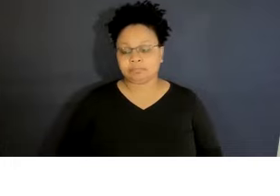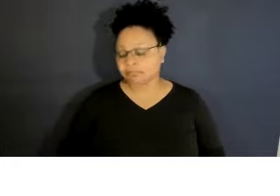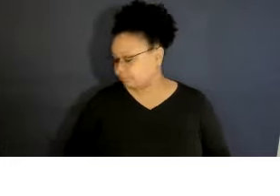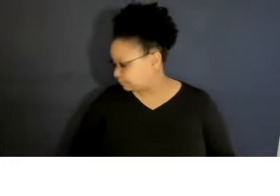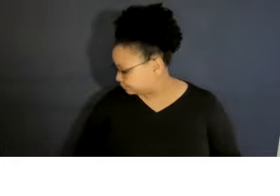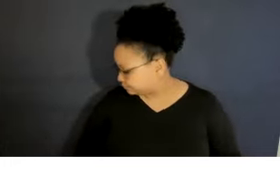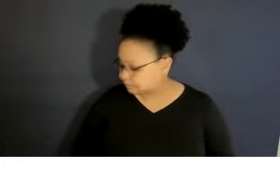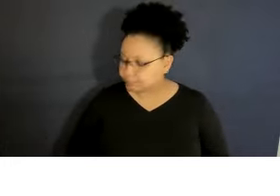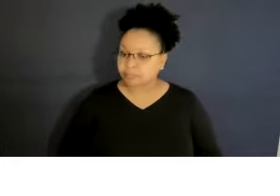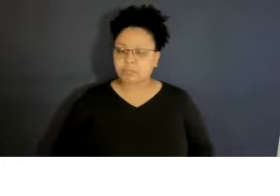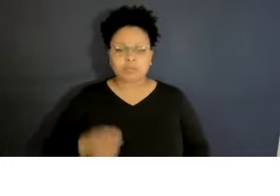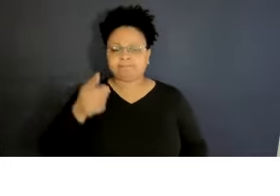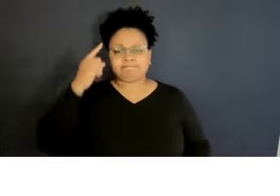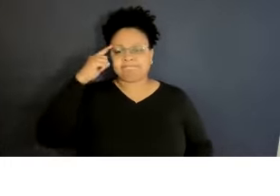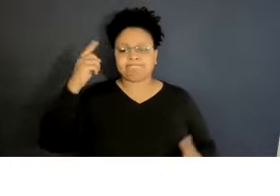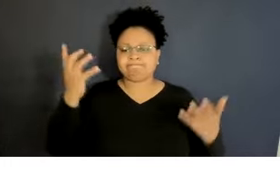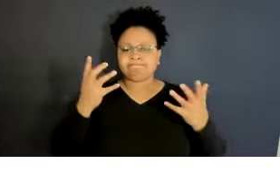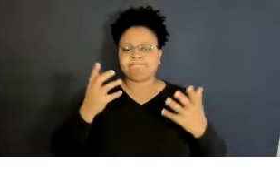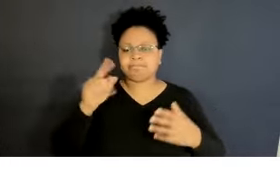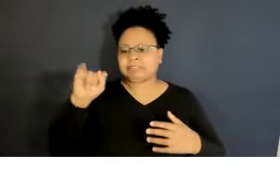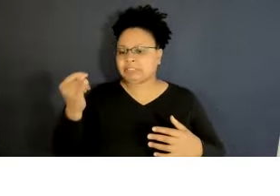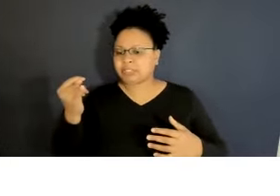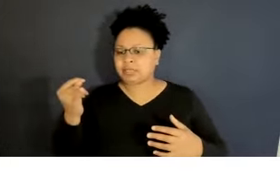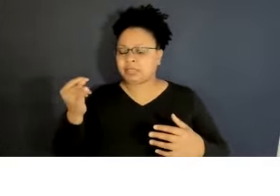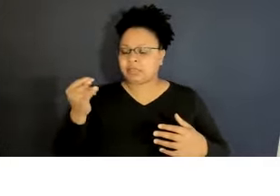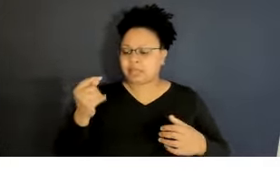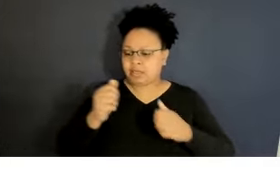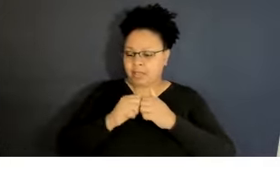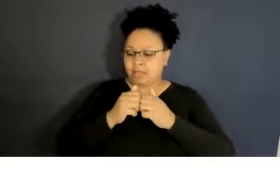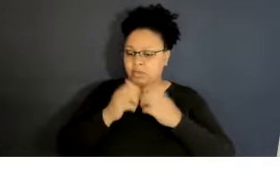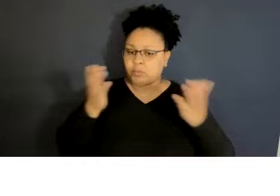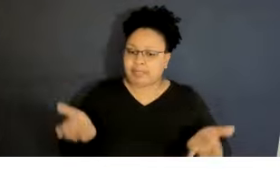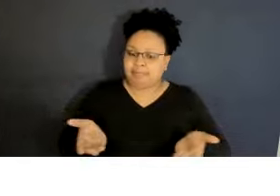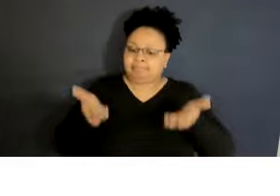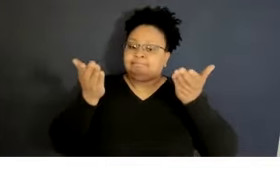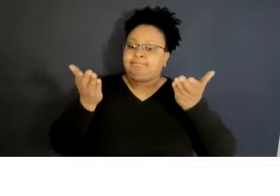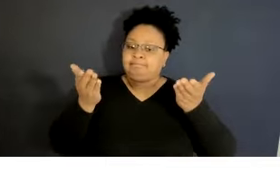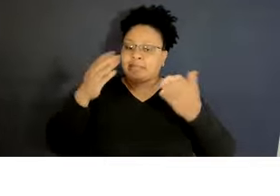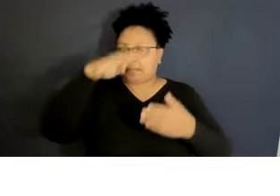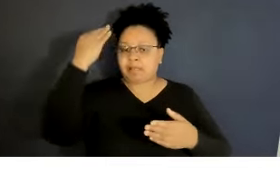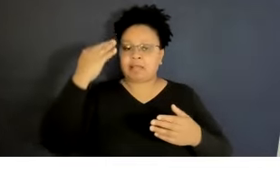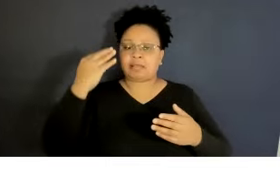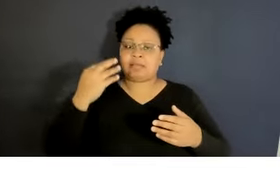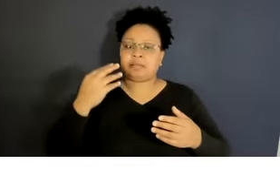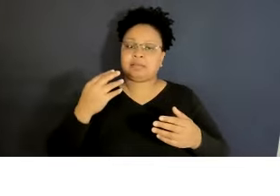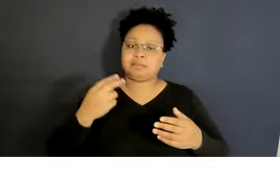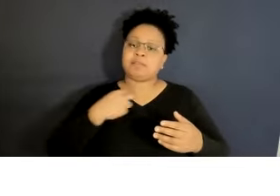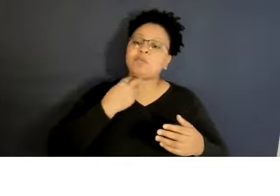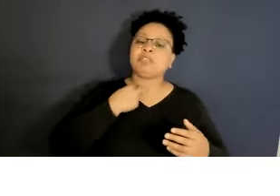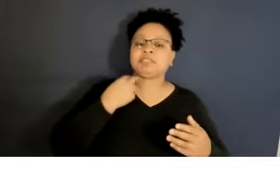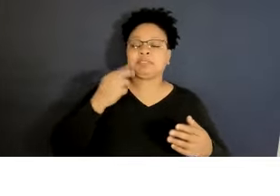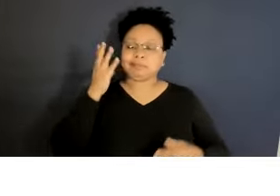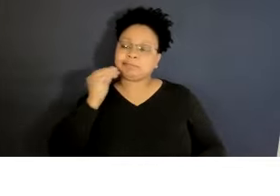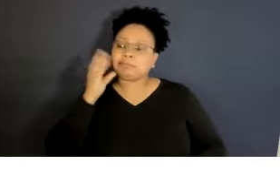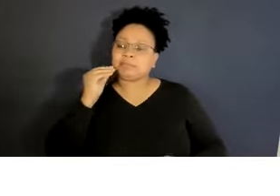What do you think, TJ? How can we raise up the voices of the African American community within the disability community?